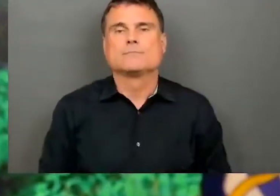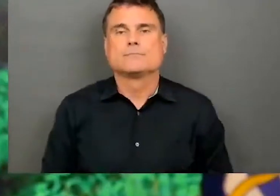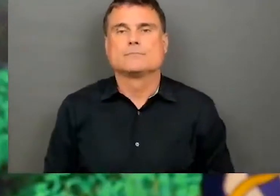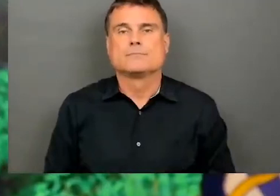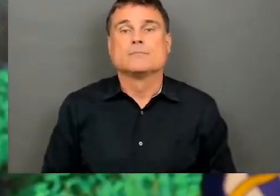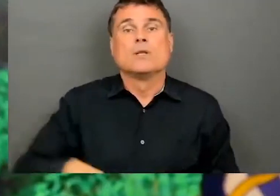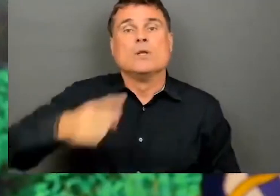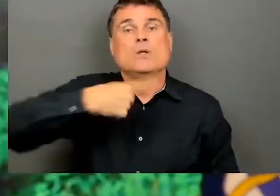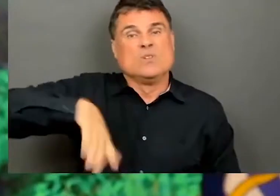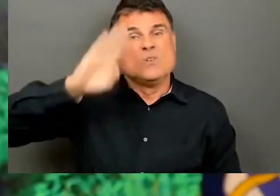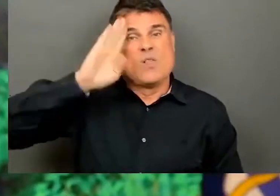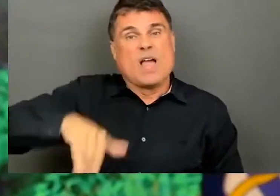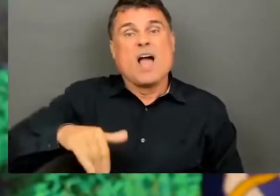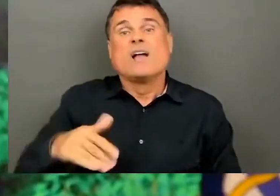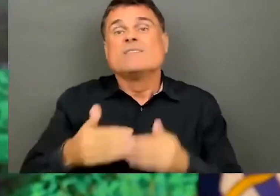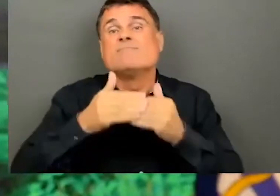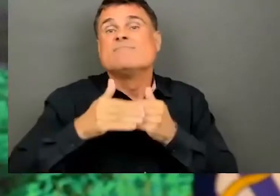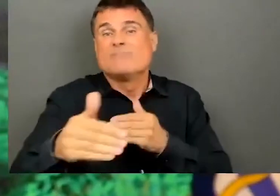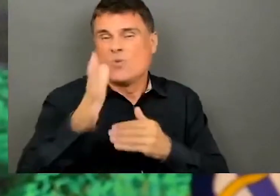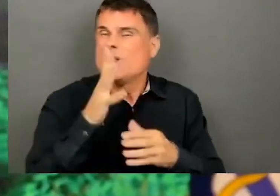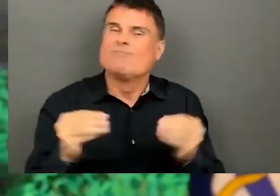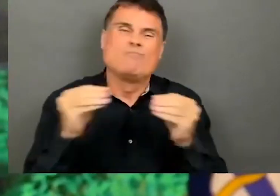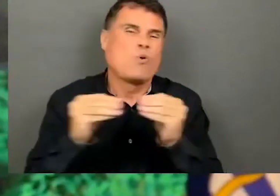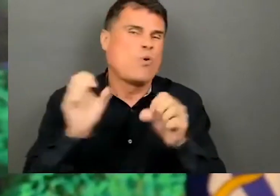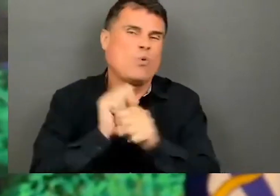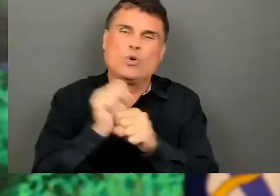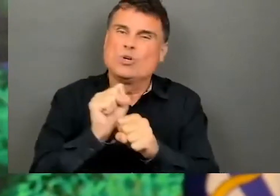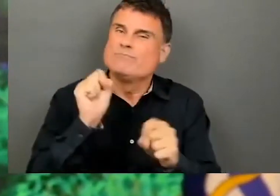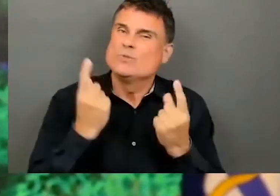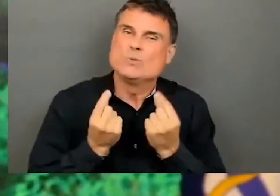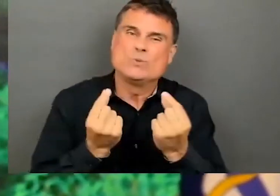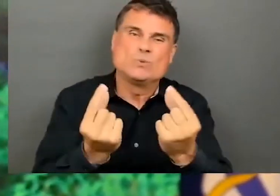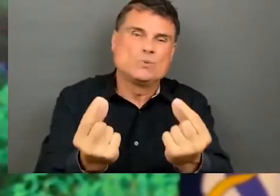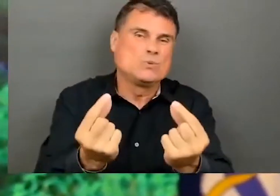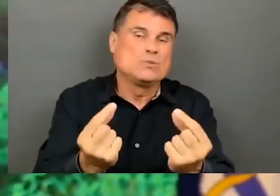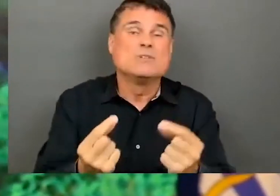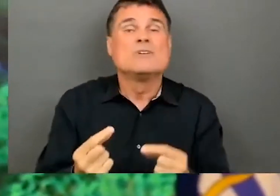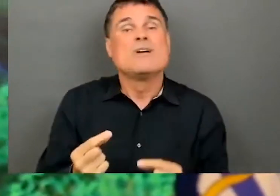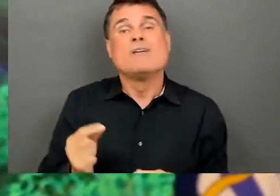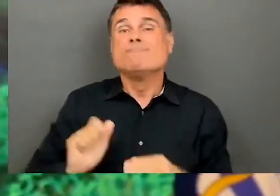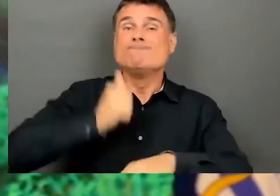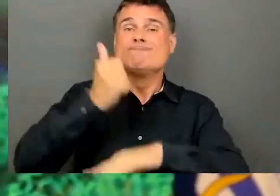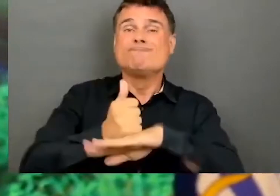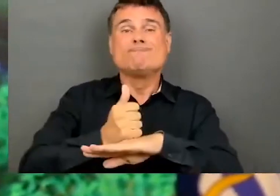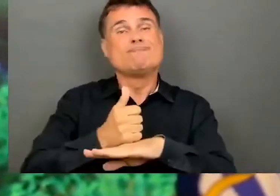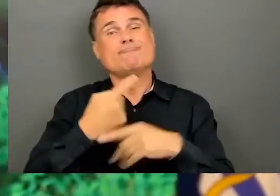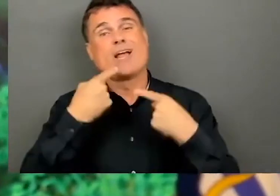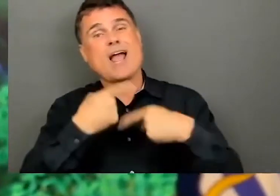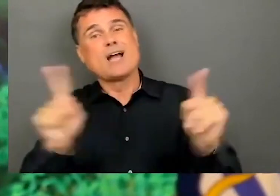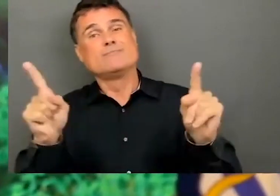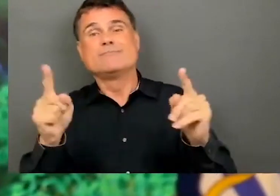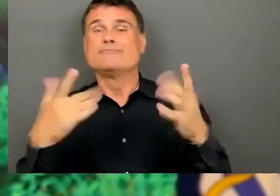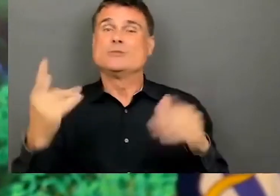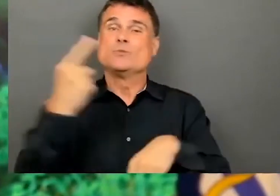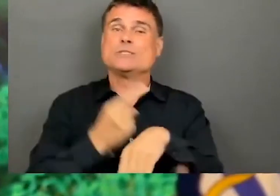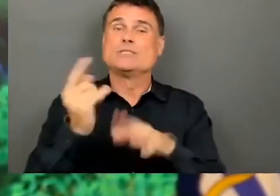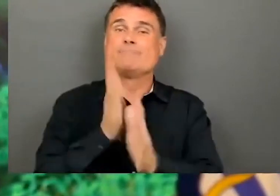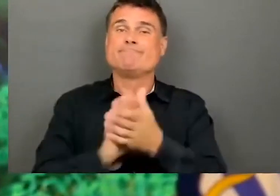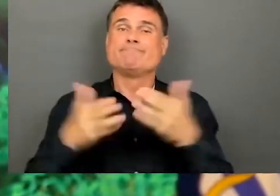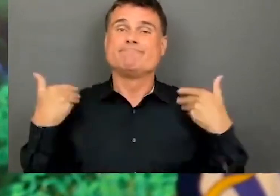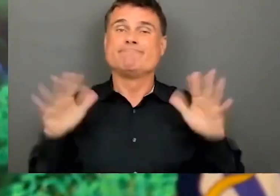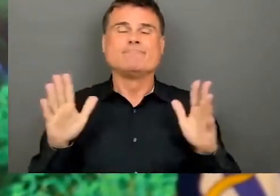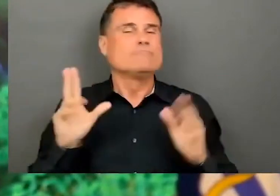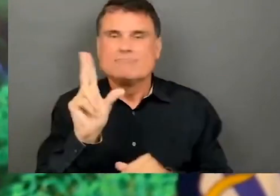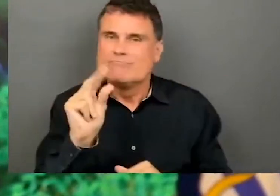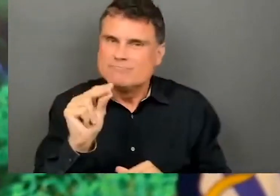There is no silver bullet to end the overdose crisis, and prescribed safer supply is one tool within a